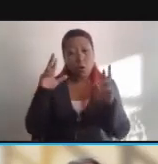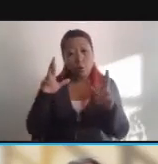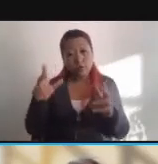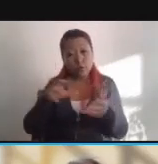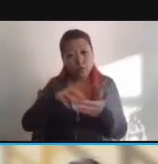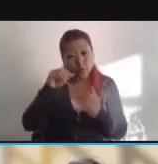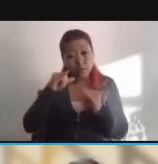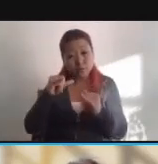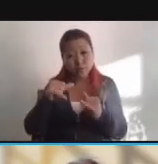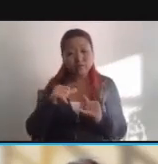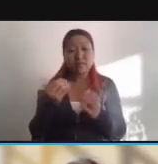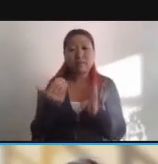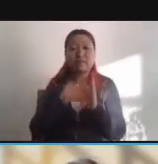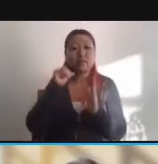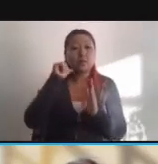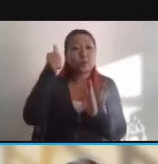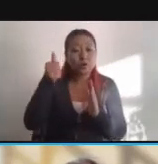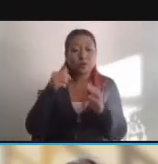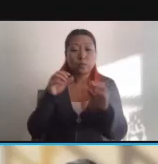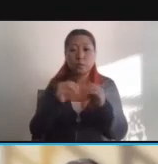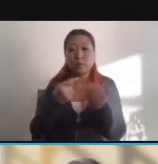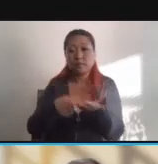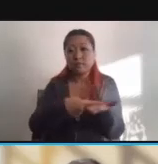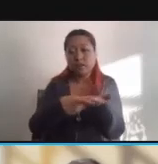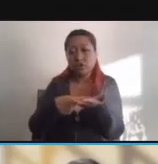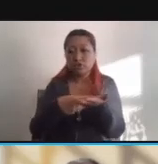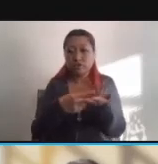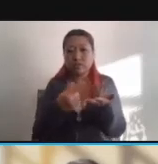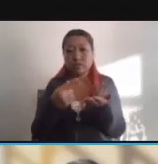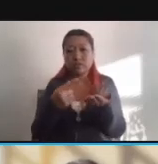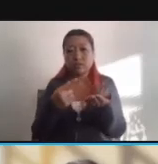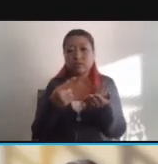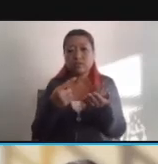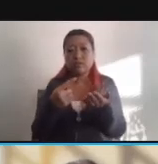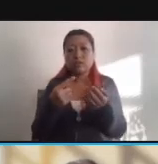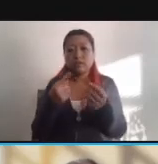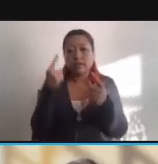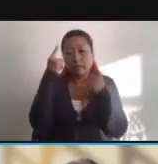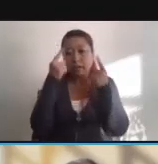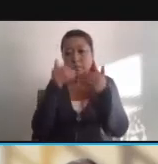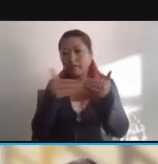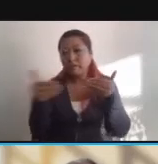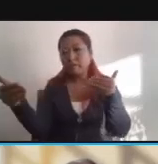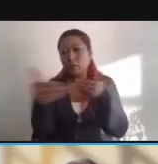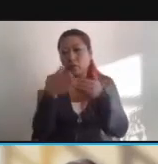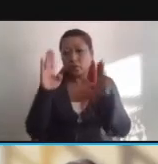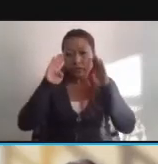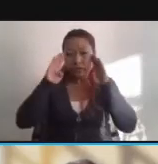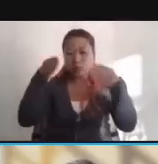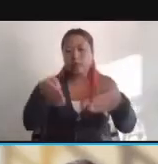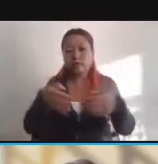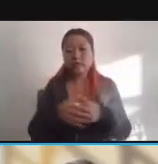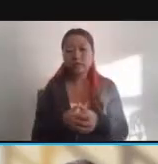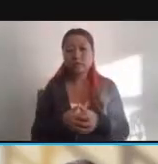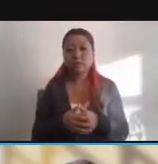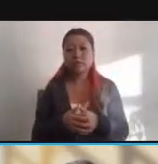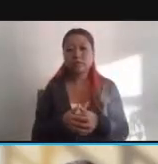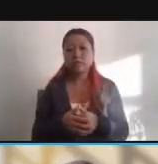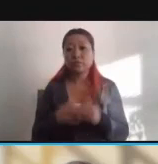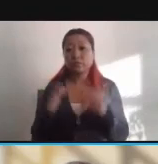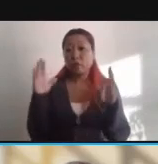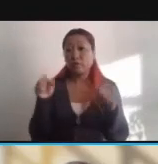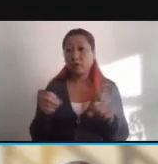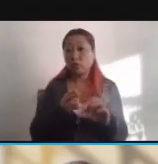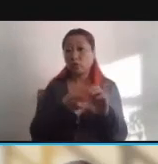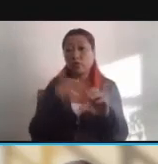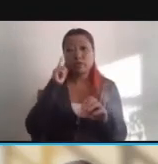will be more discussions looking more in future focusing. And I hope you can join us